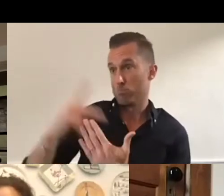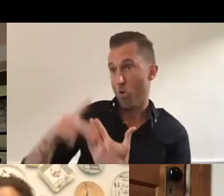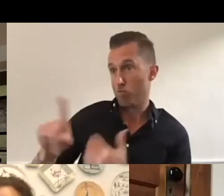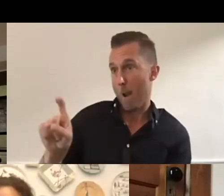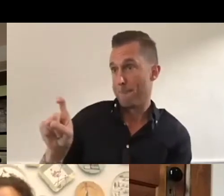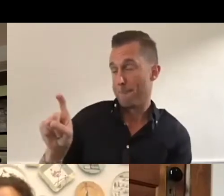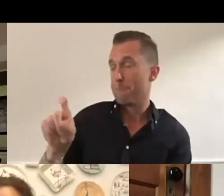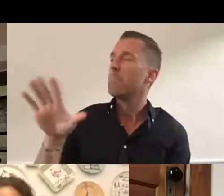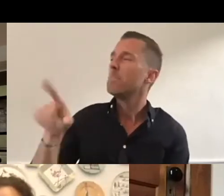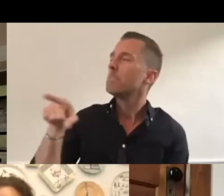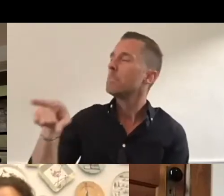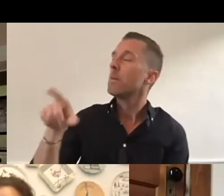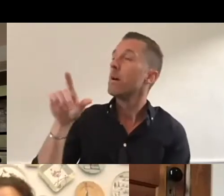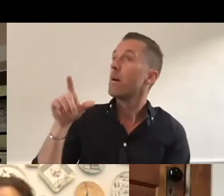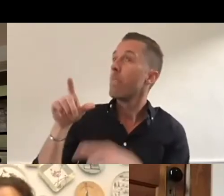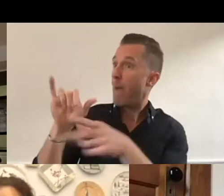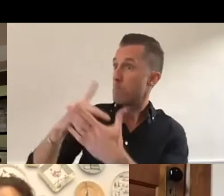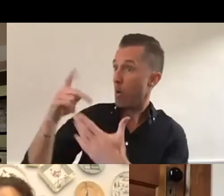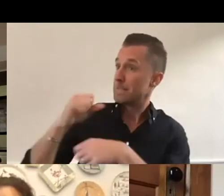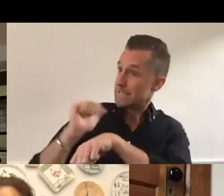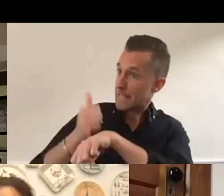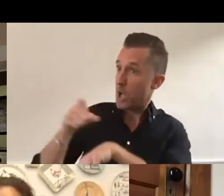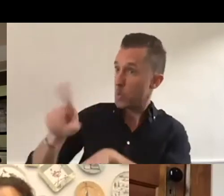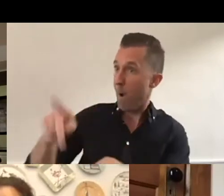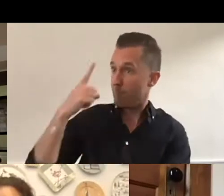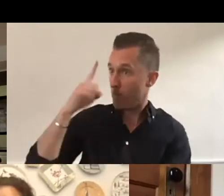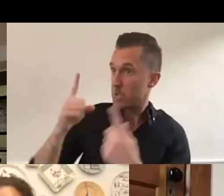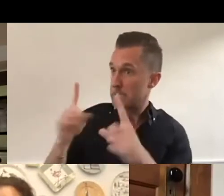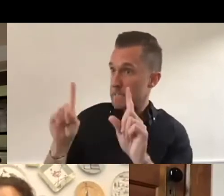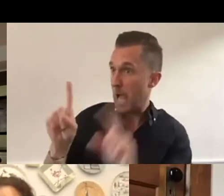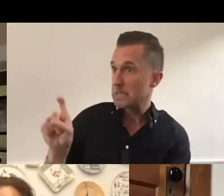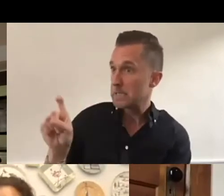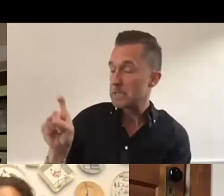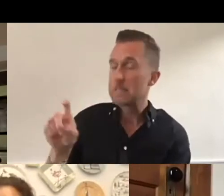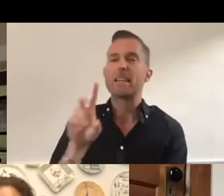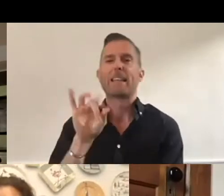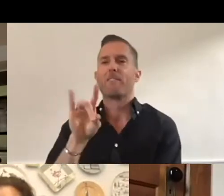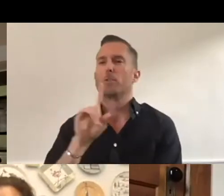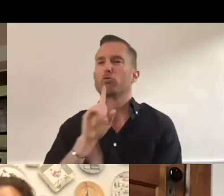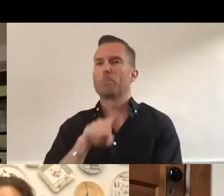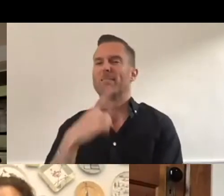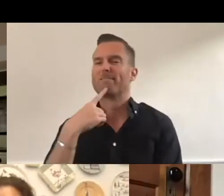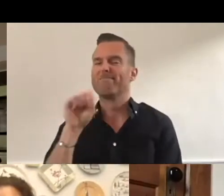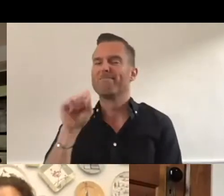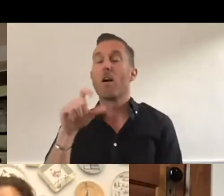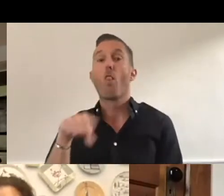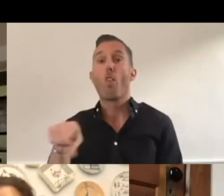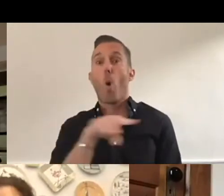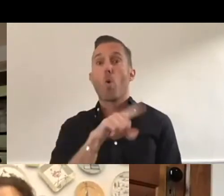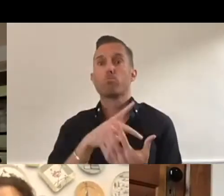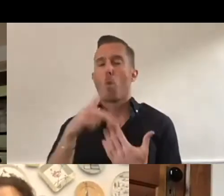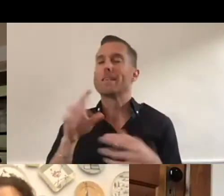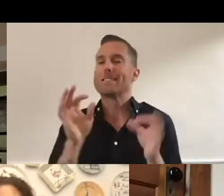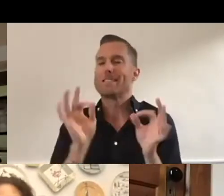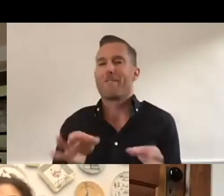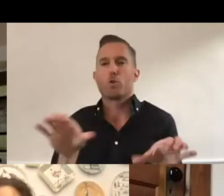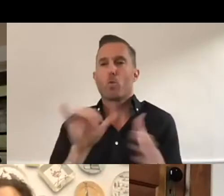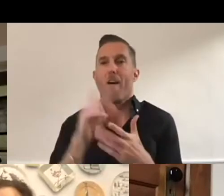it set you up for success? I mean, those programs definitely do that for